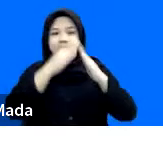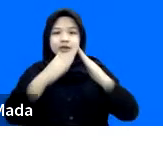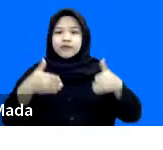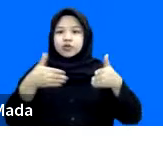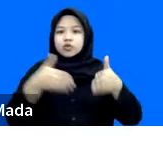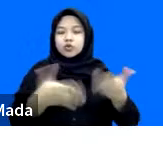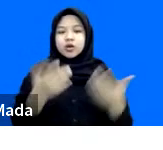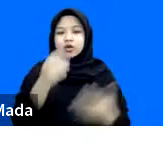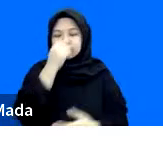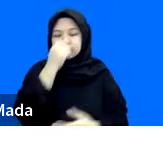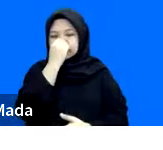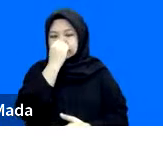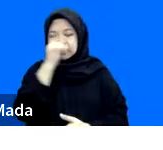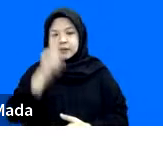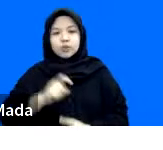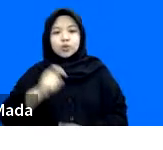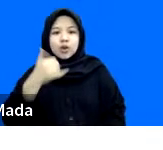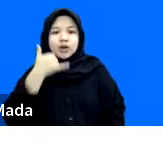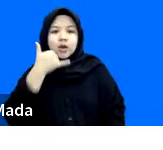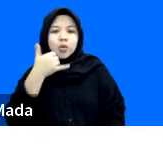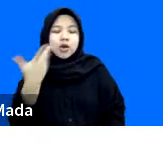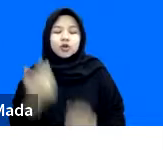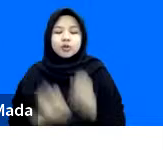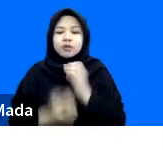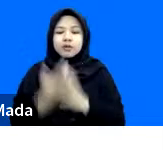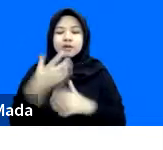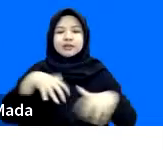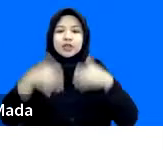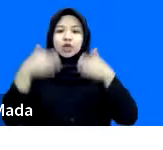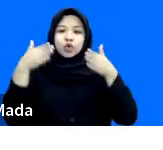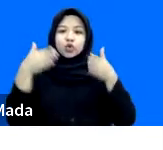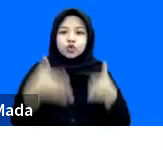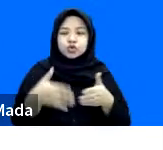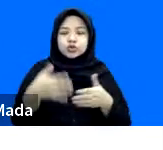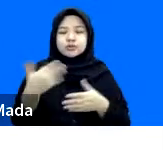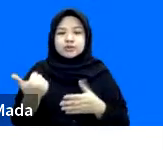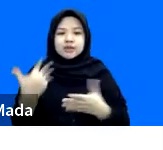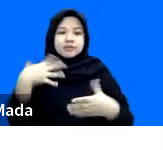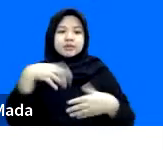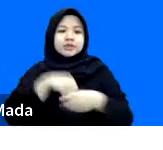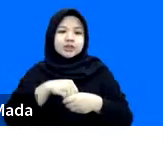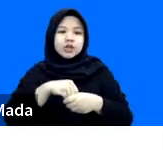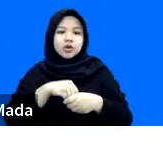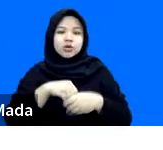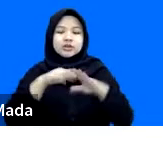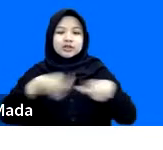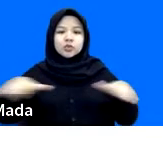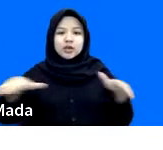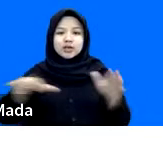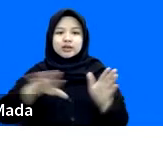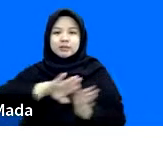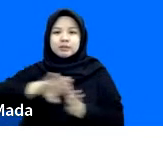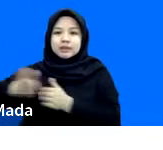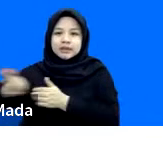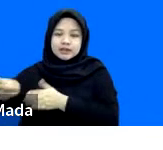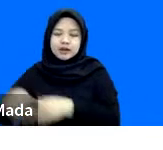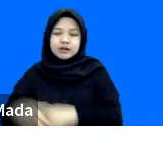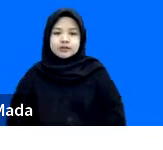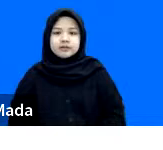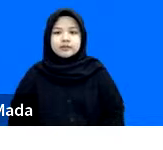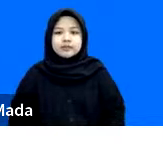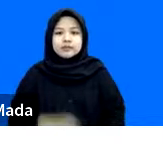develop specific strategies to reach marginalized students. Fourth recommendation is to combine